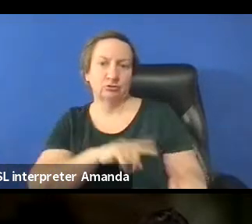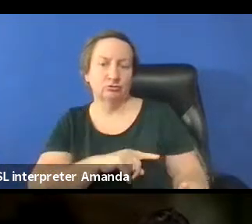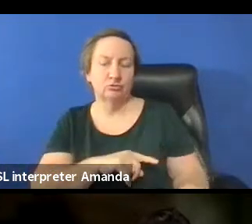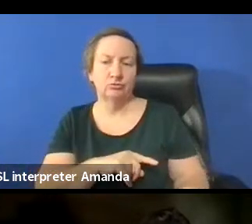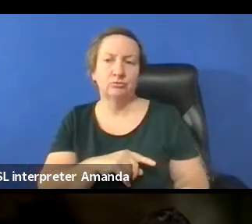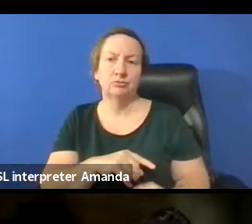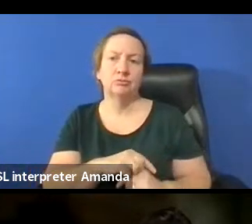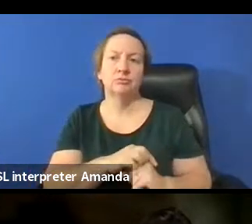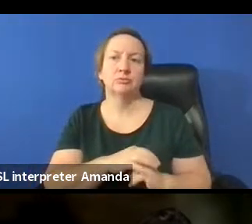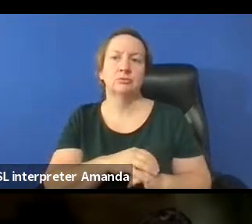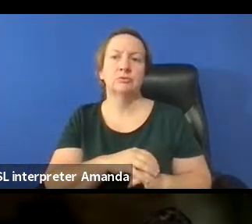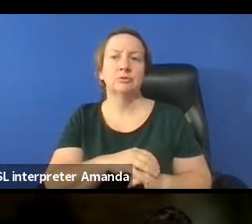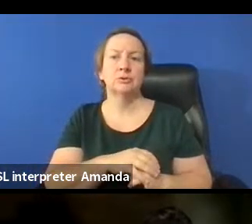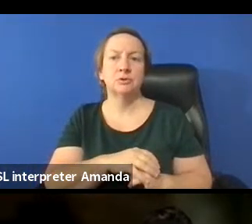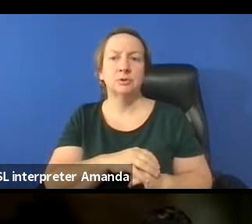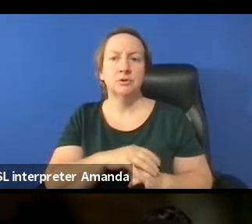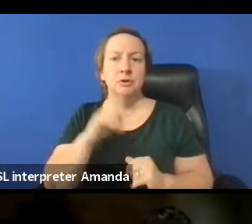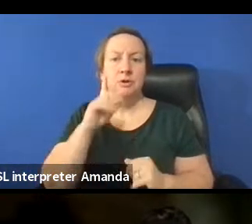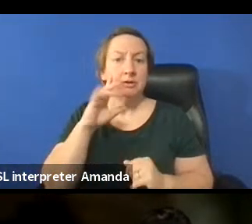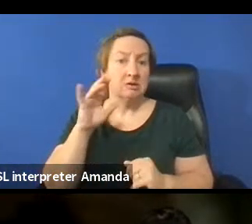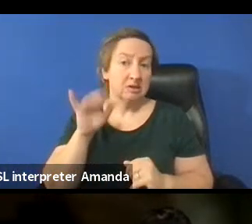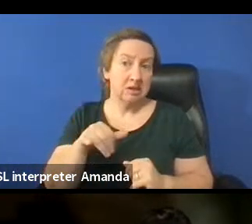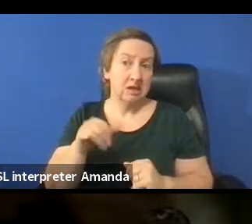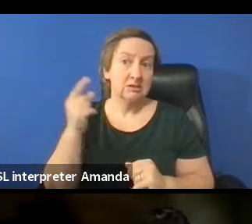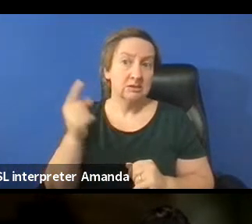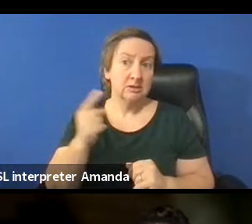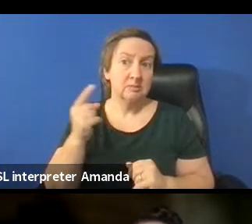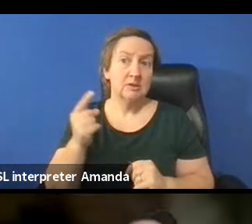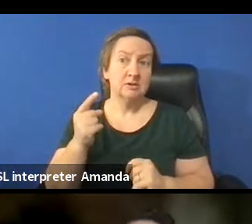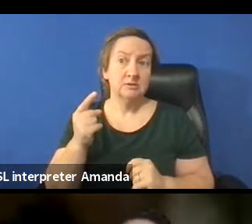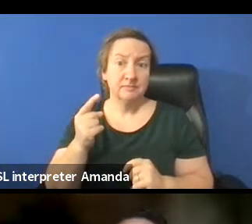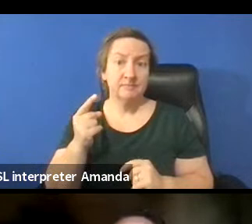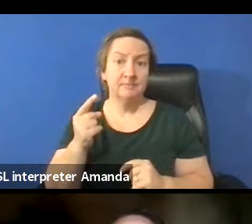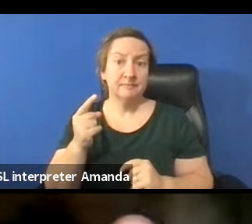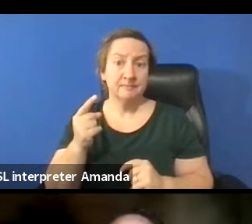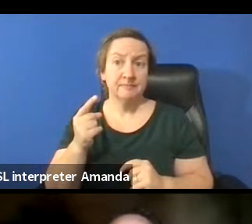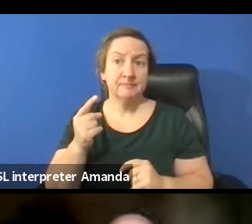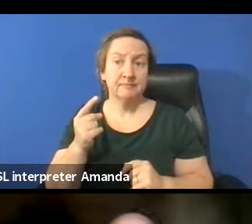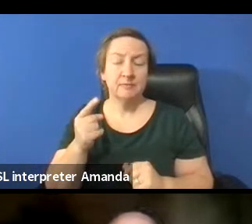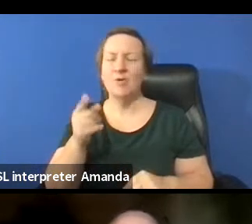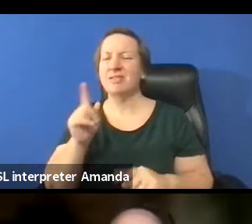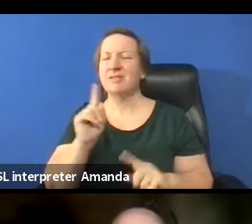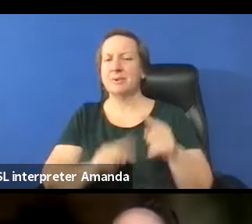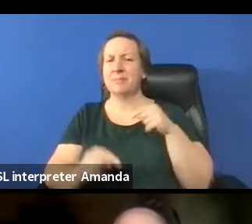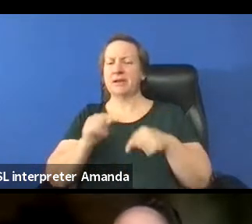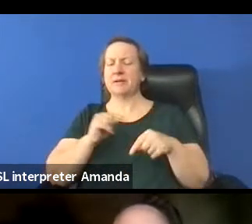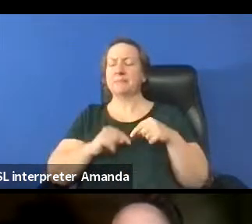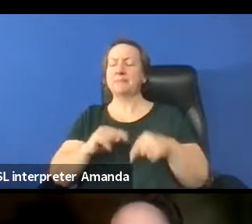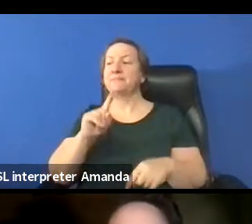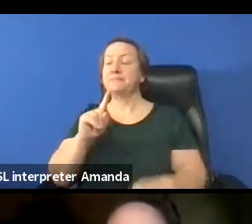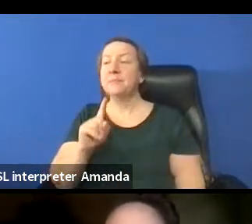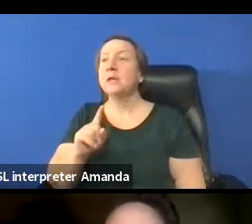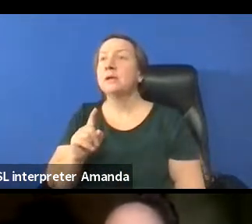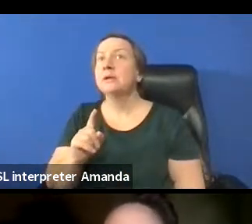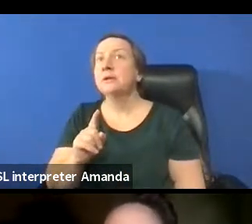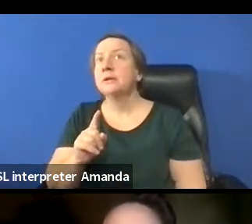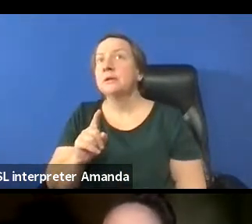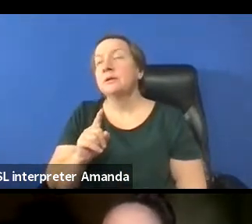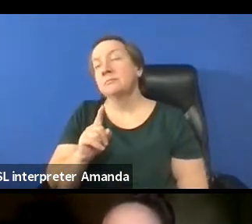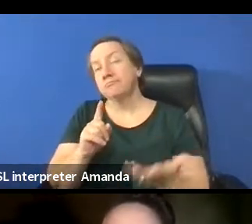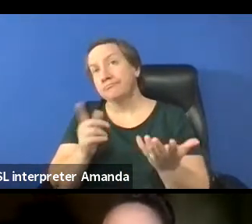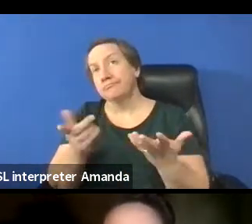it's something that, well, let me back up. In some ways, it's